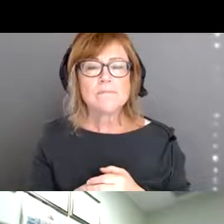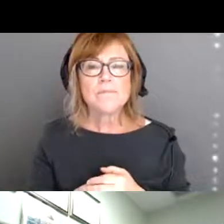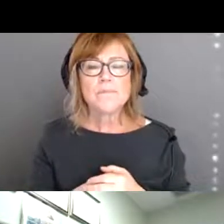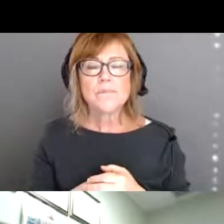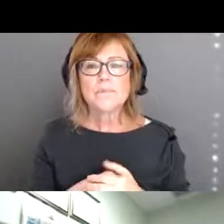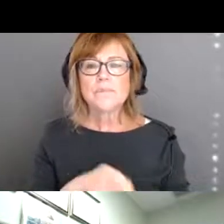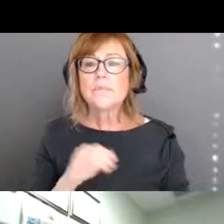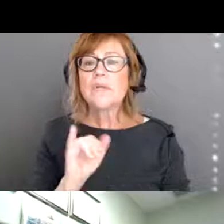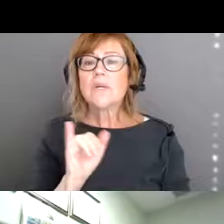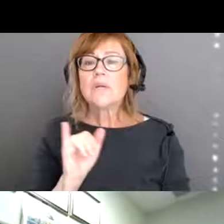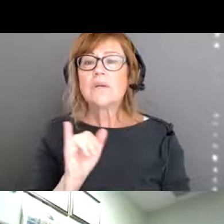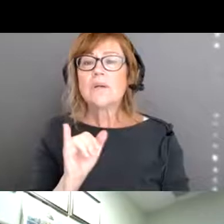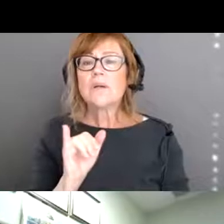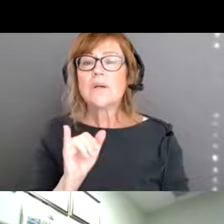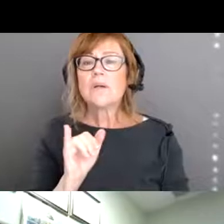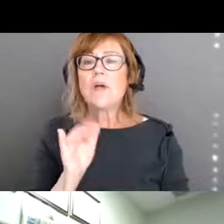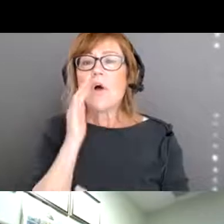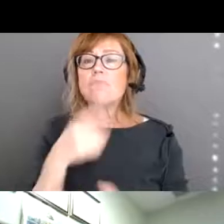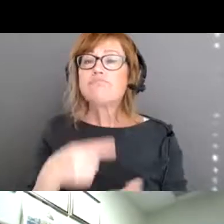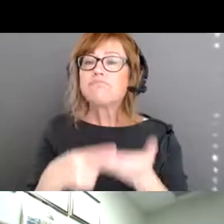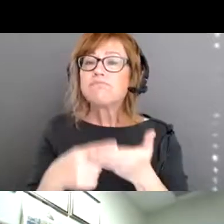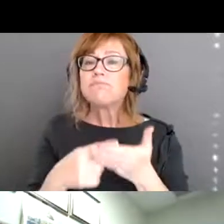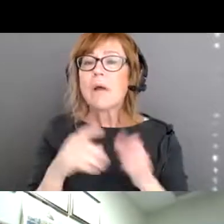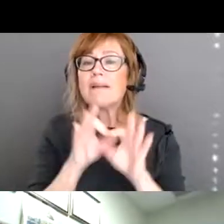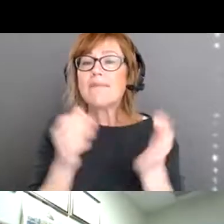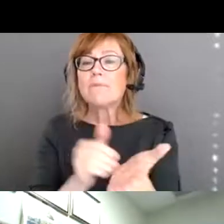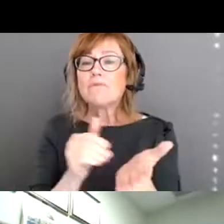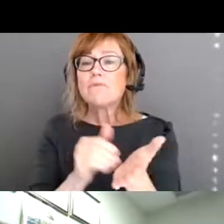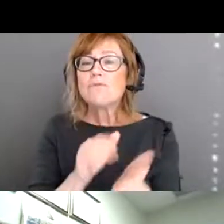give cases from the perspective of family physicians.